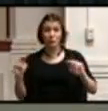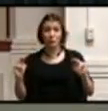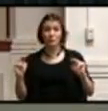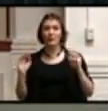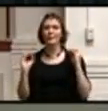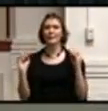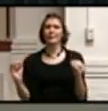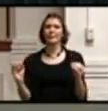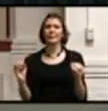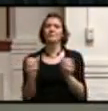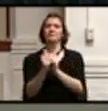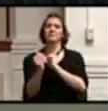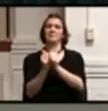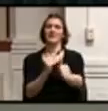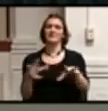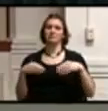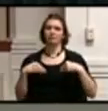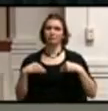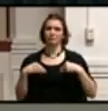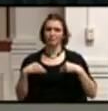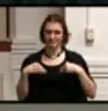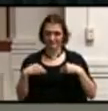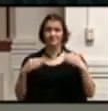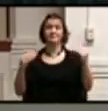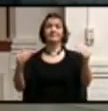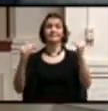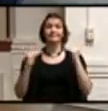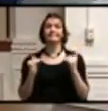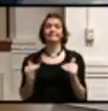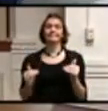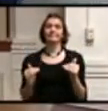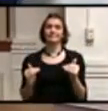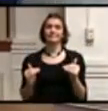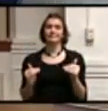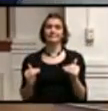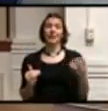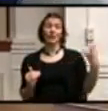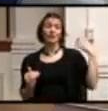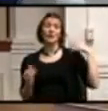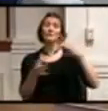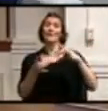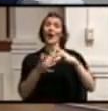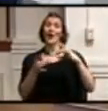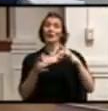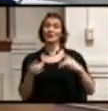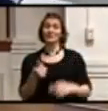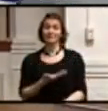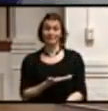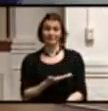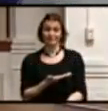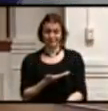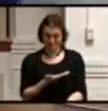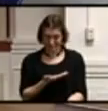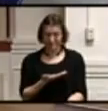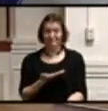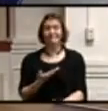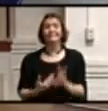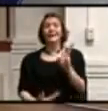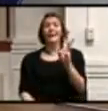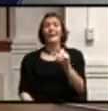or abstaining? That carries 5-0. The next matter on the agenda is chair's remarks. Well, with